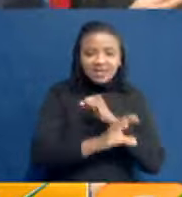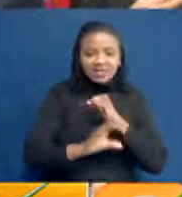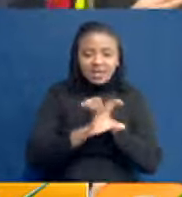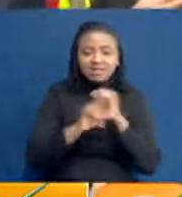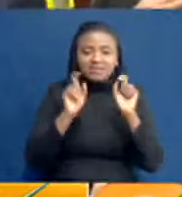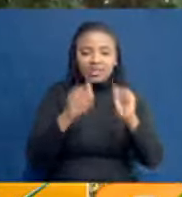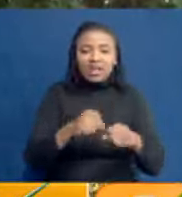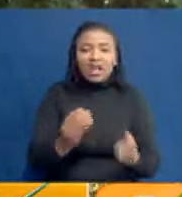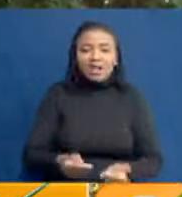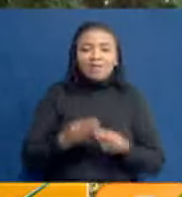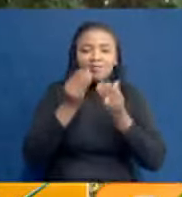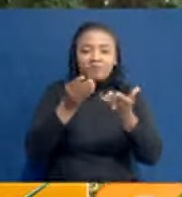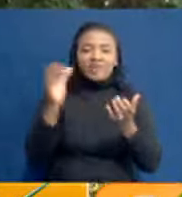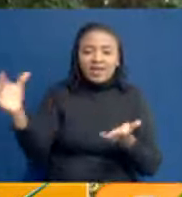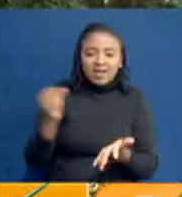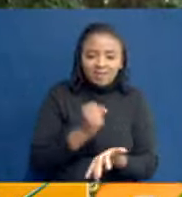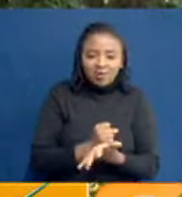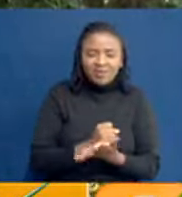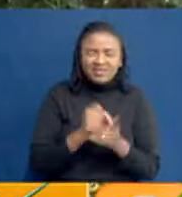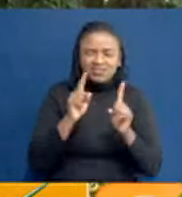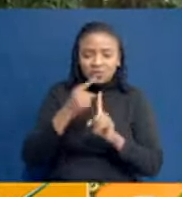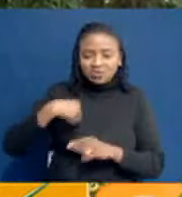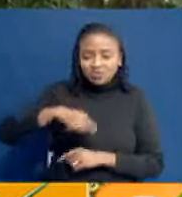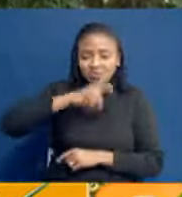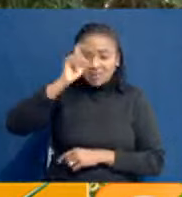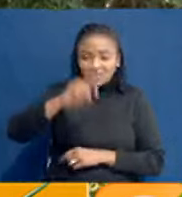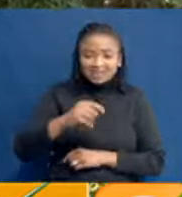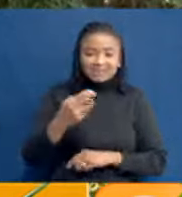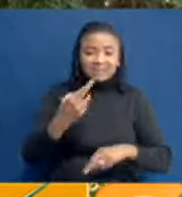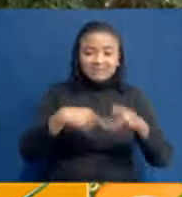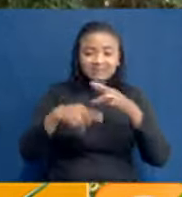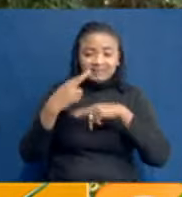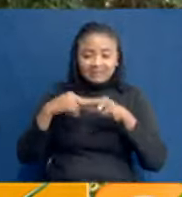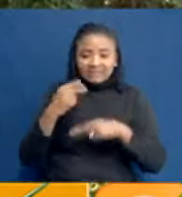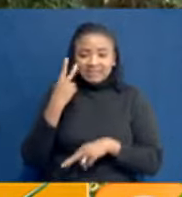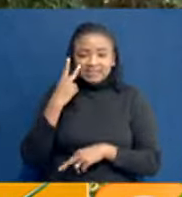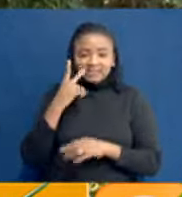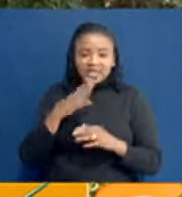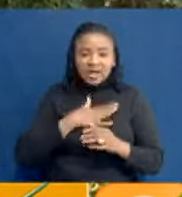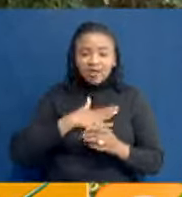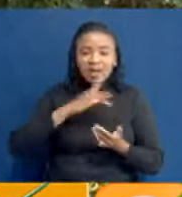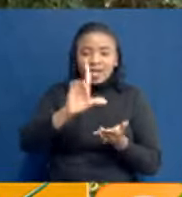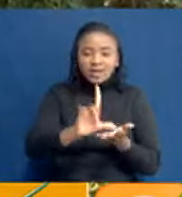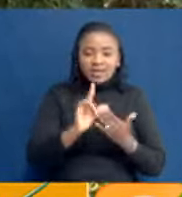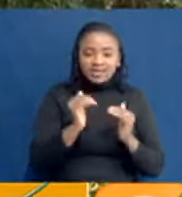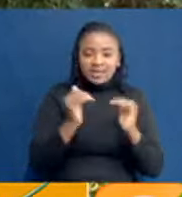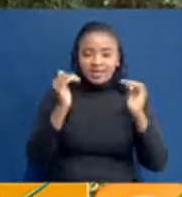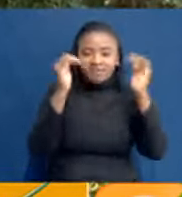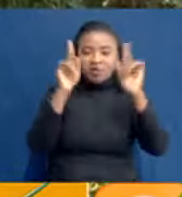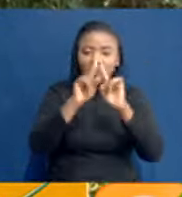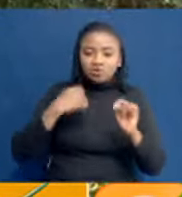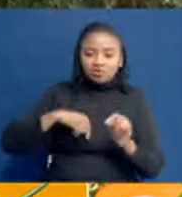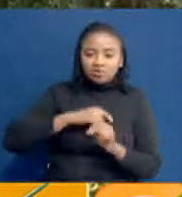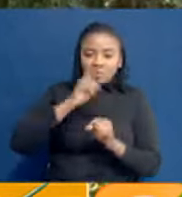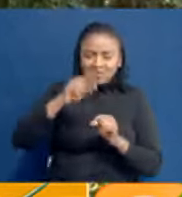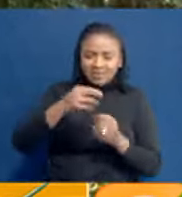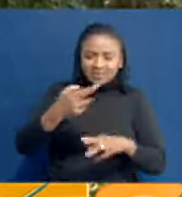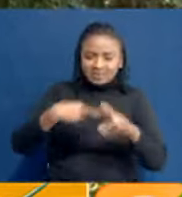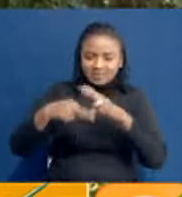much needed employment. We must intentionally check on our debt level. We must intentionally check on our